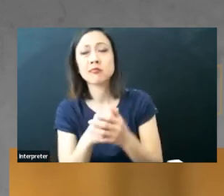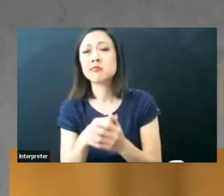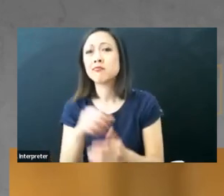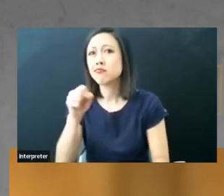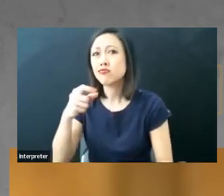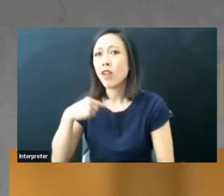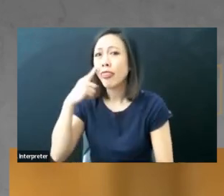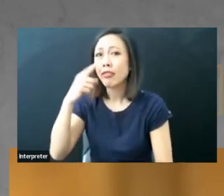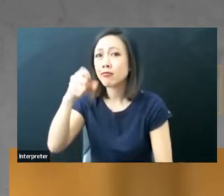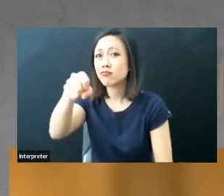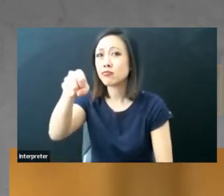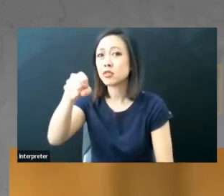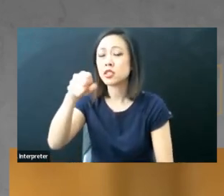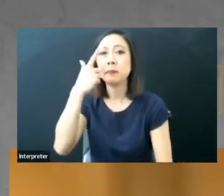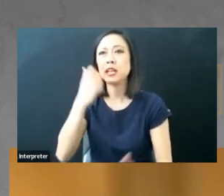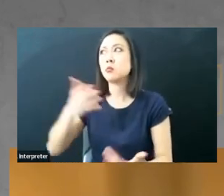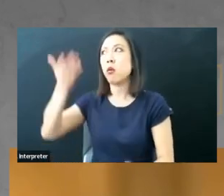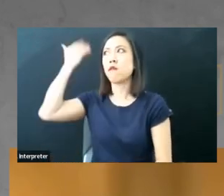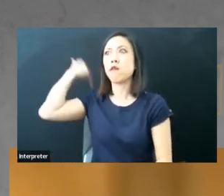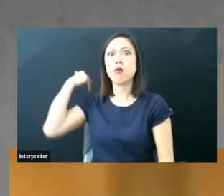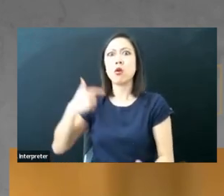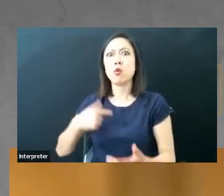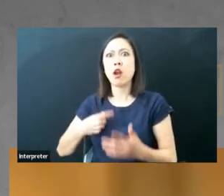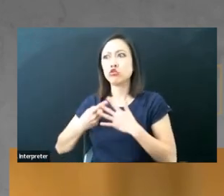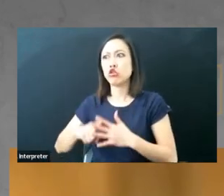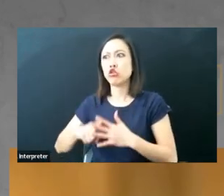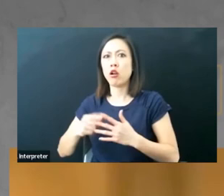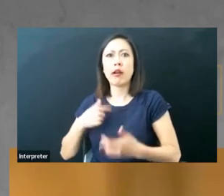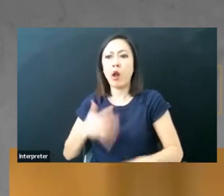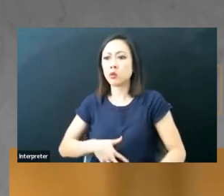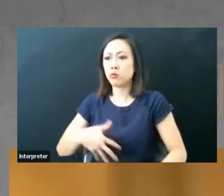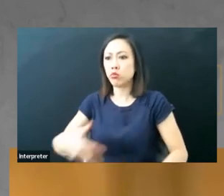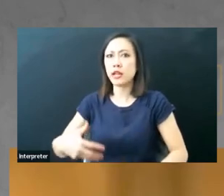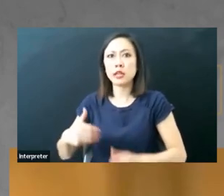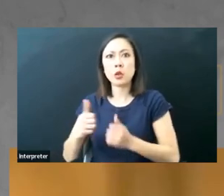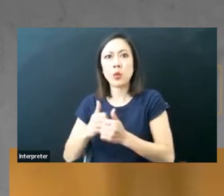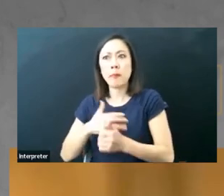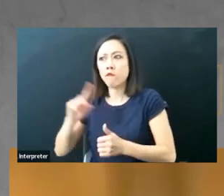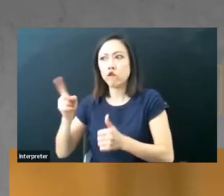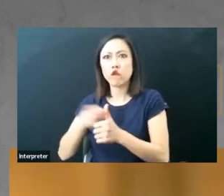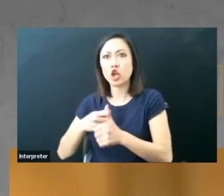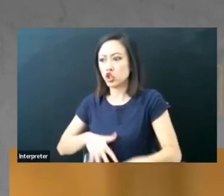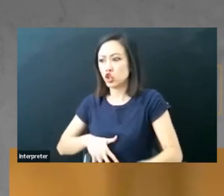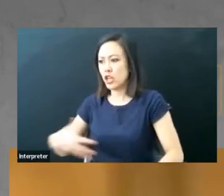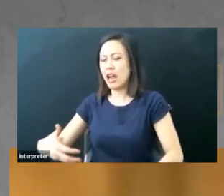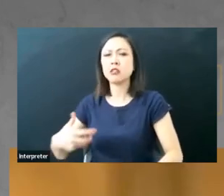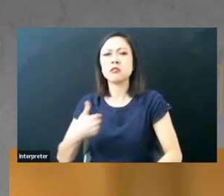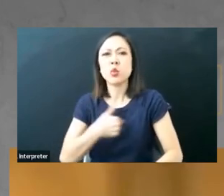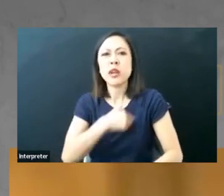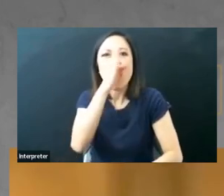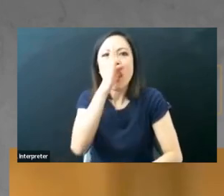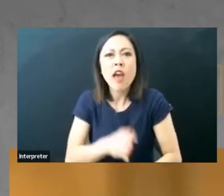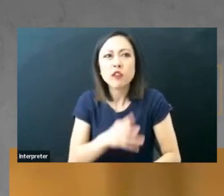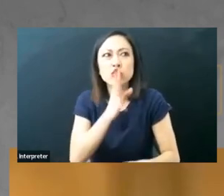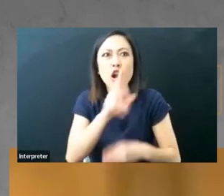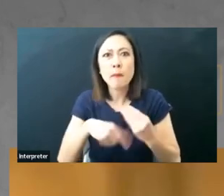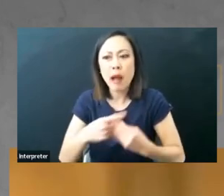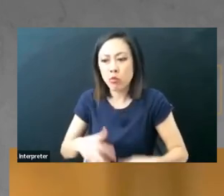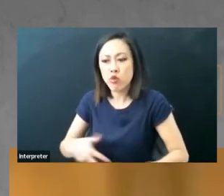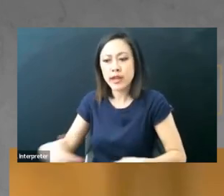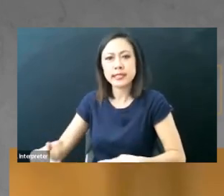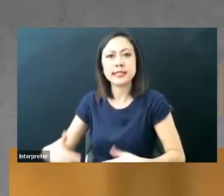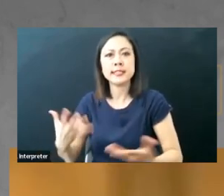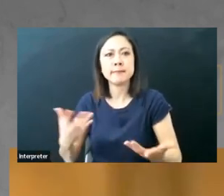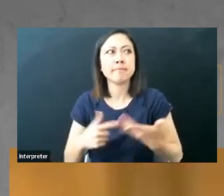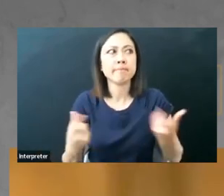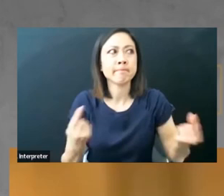When I started, I remember when I got pregnant with my first child, we didn't even talk about it. You wanted to sort of hide it, and just, you didn't have